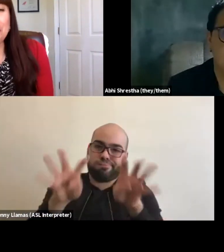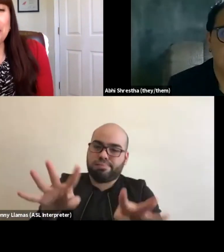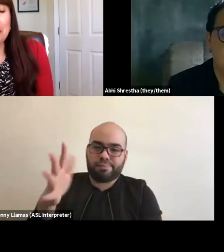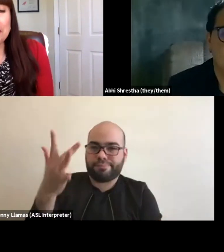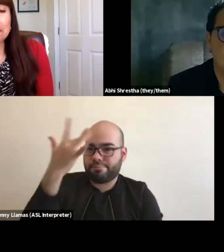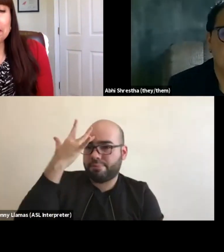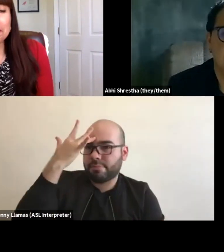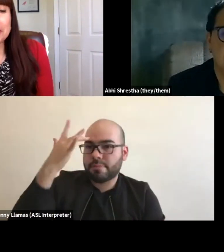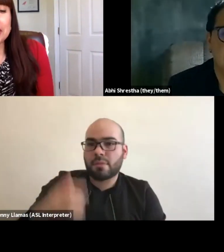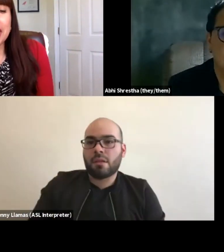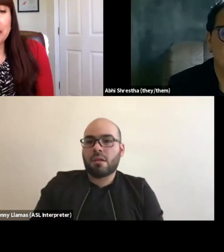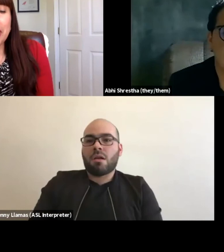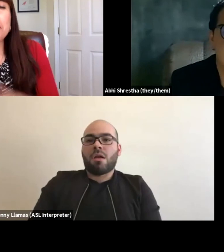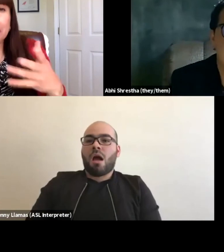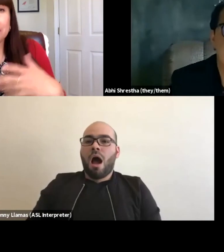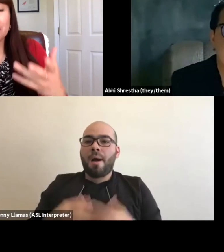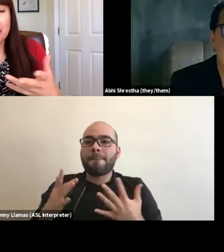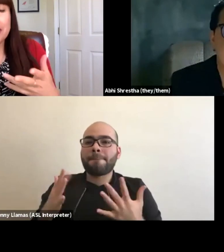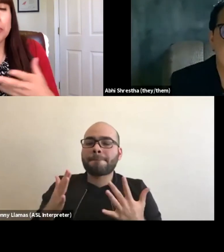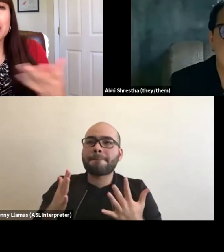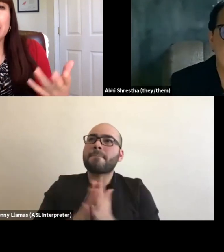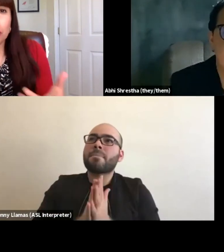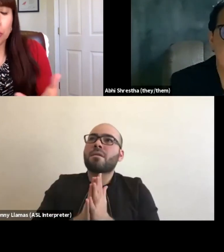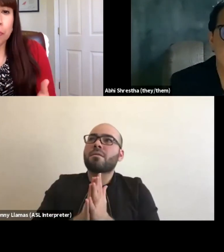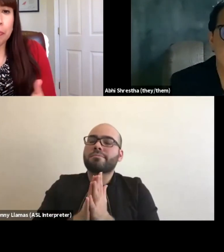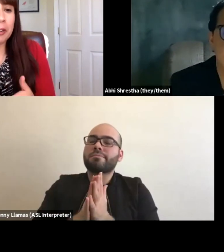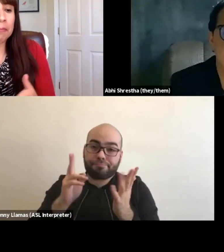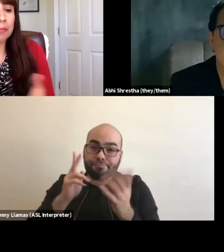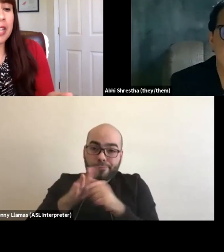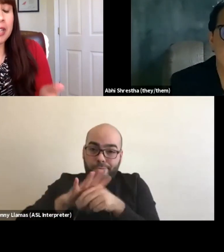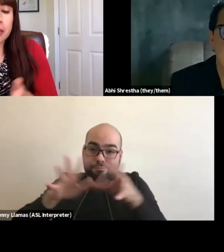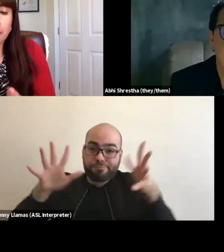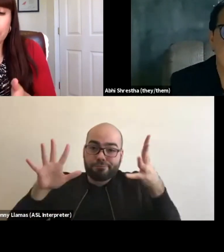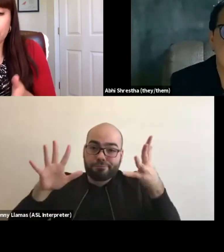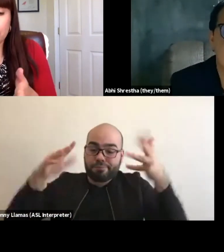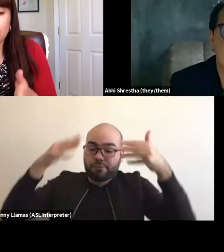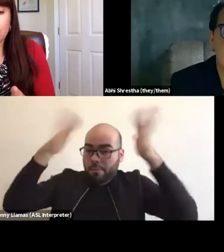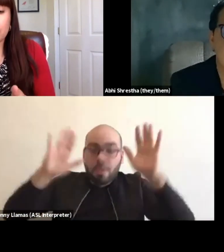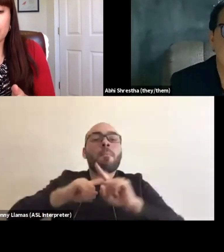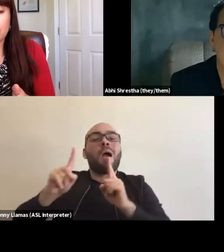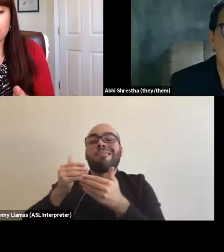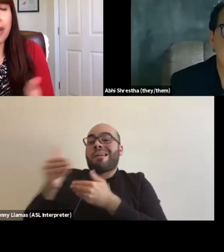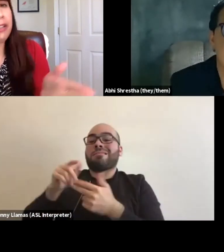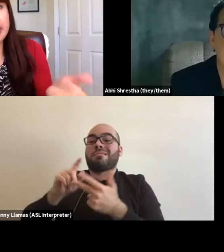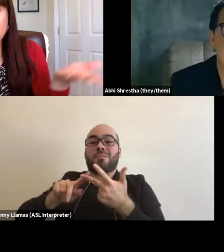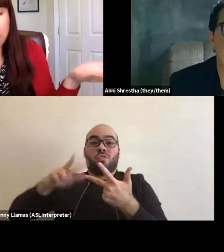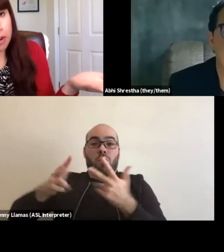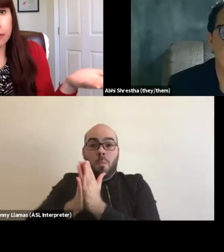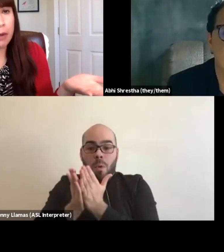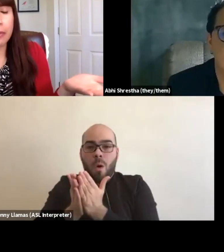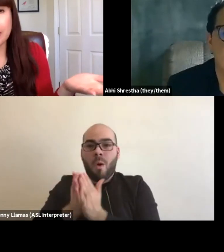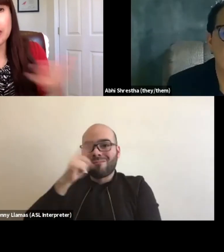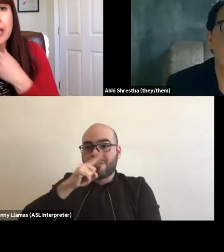So I will be announcing that soon, but that's nonfiction, and it's we're calling it a